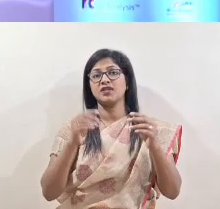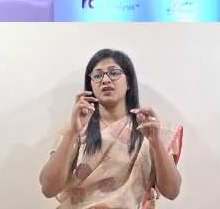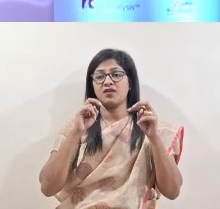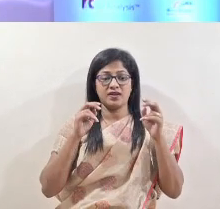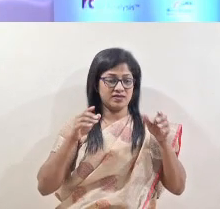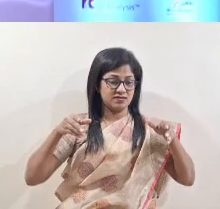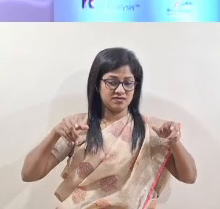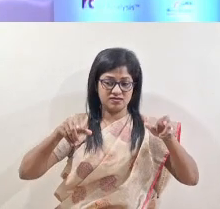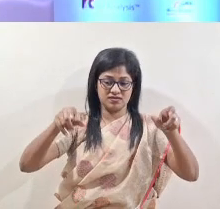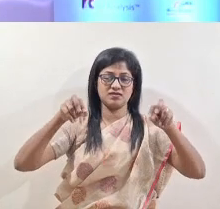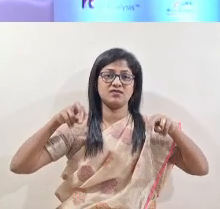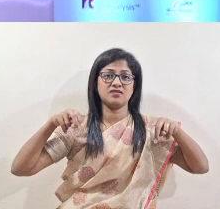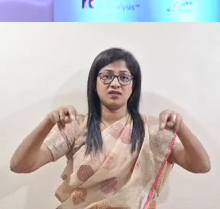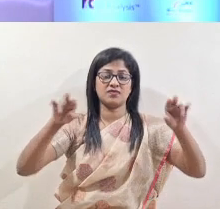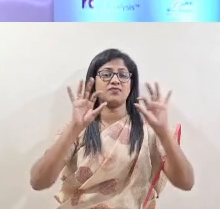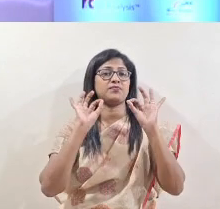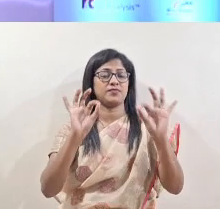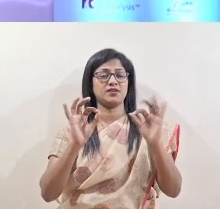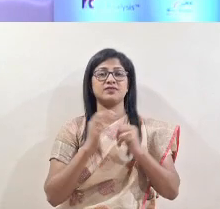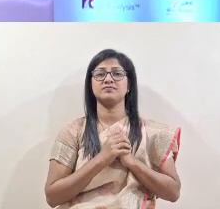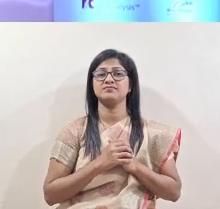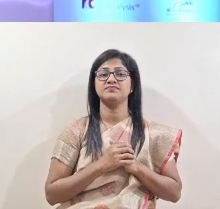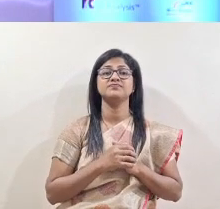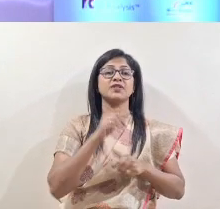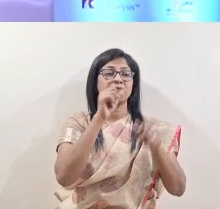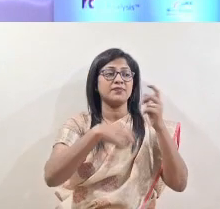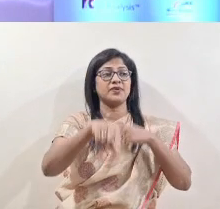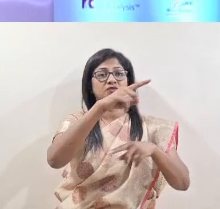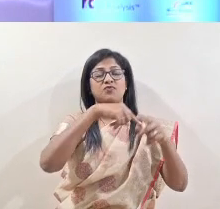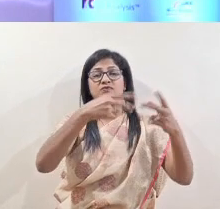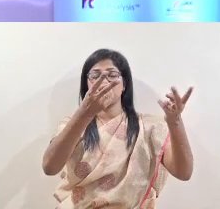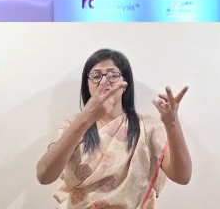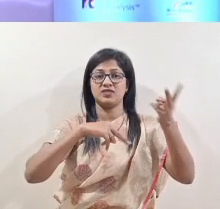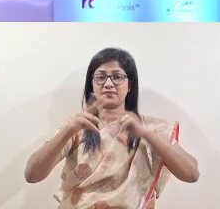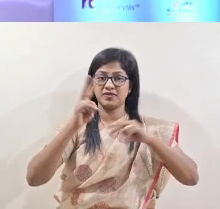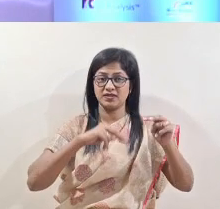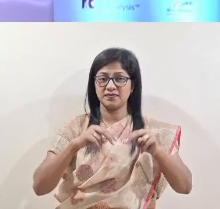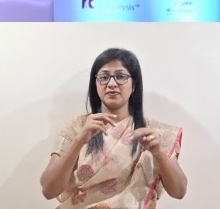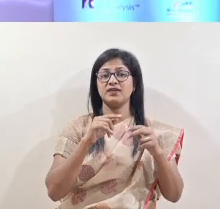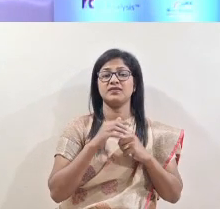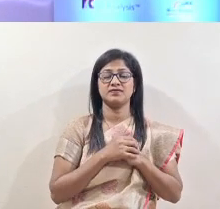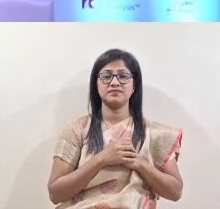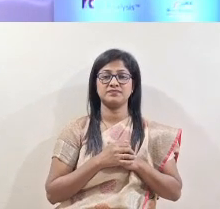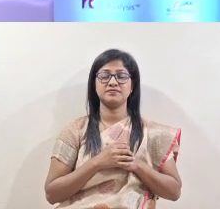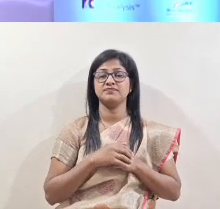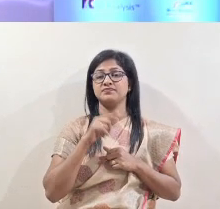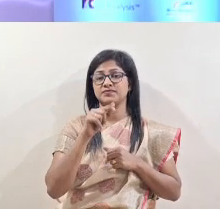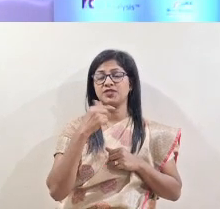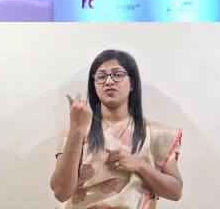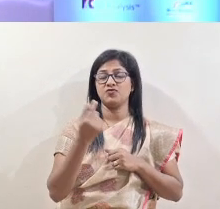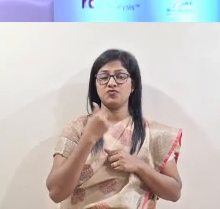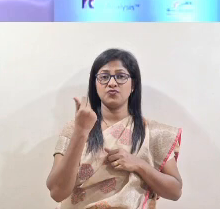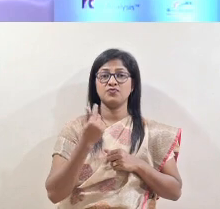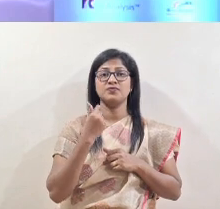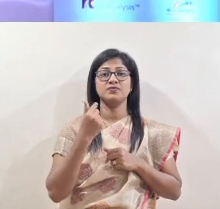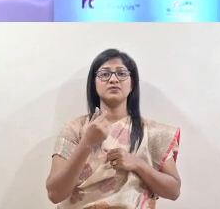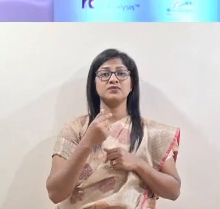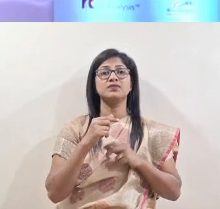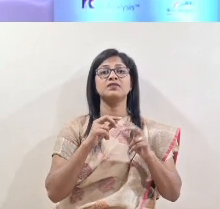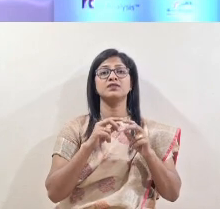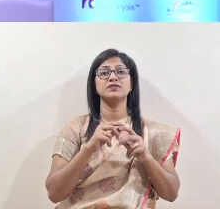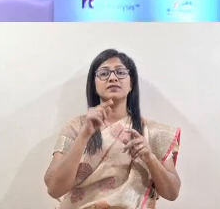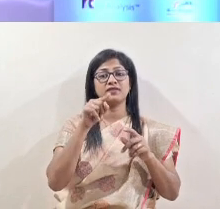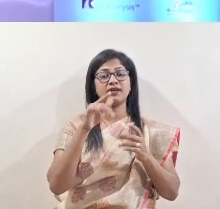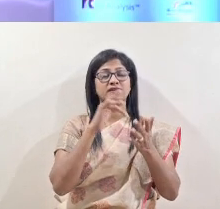sidewalk. In that, most of the respondents had reported that they will use the following facilities, crossing facilities, if